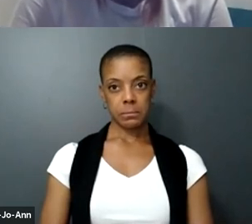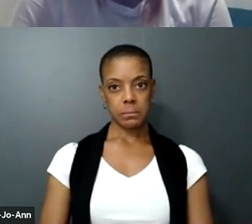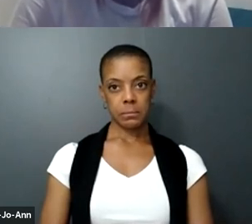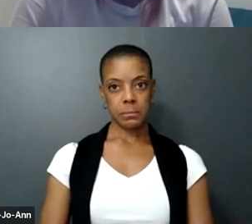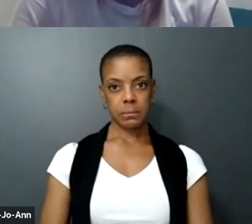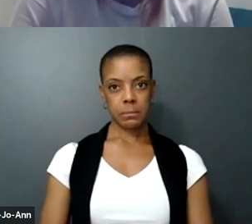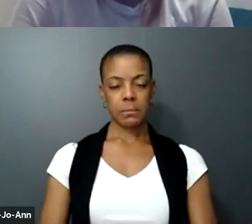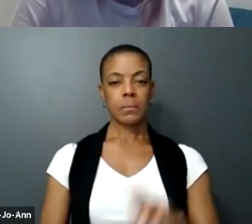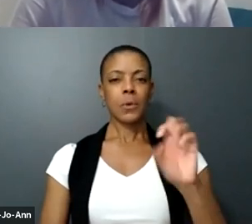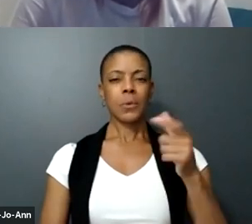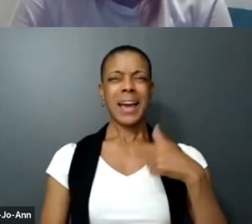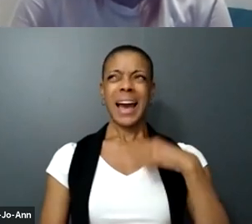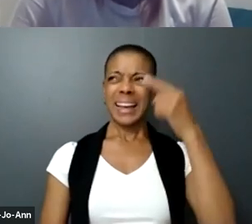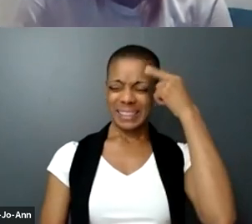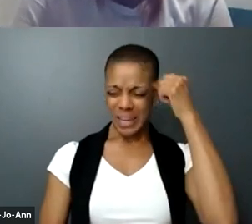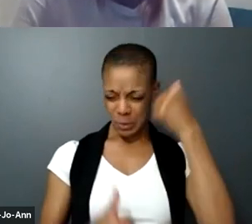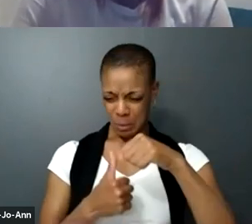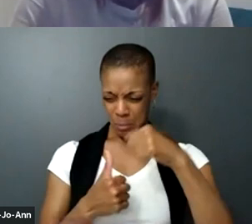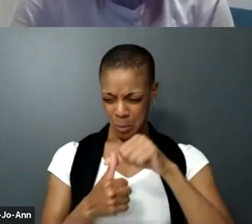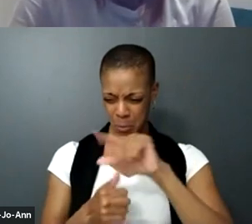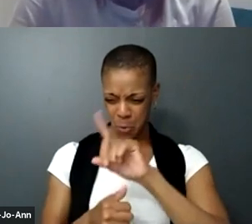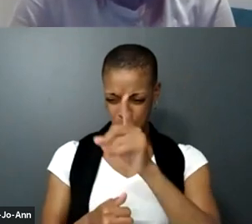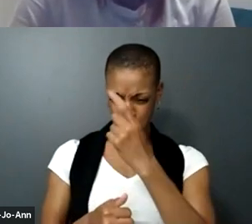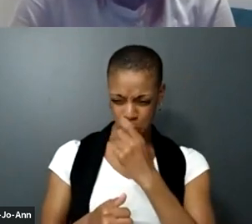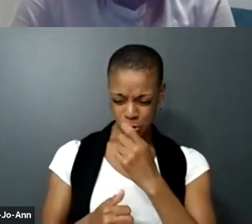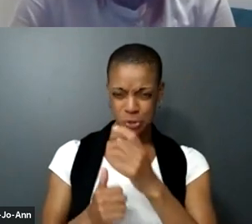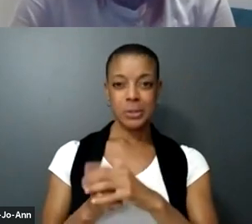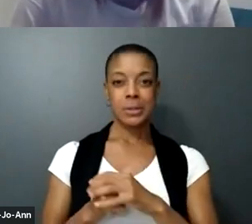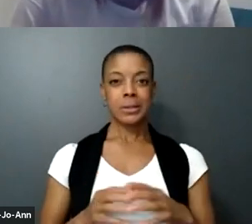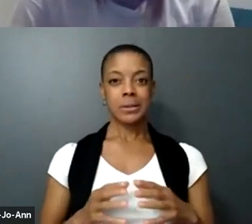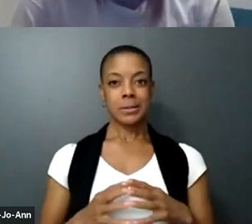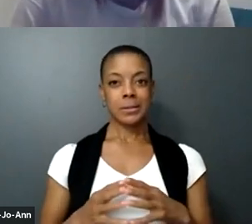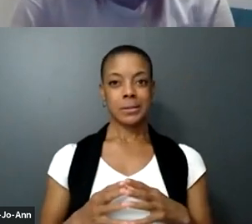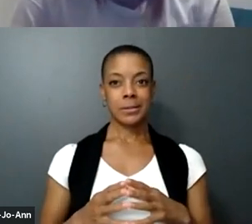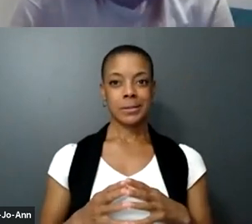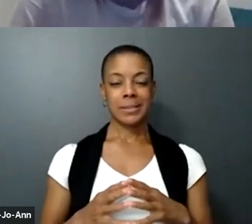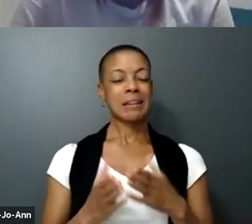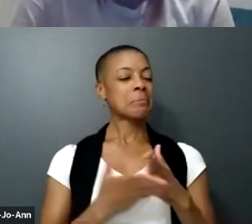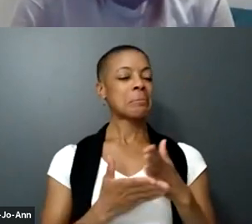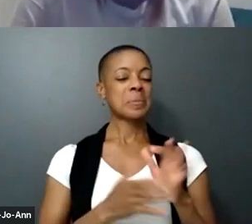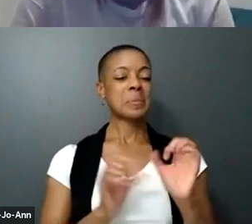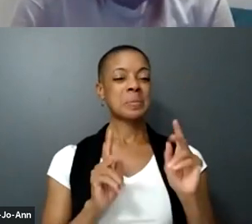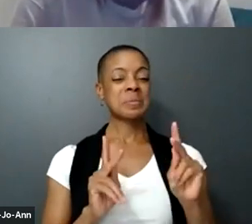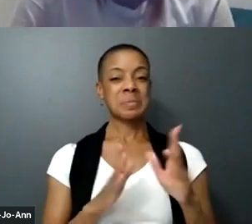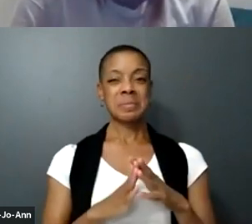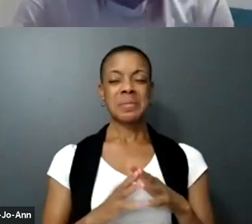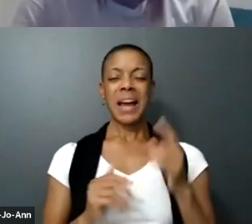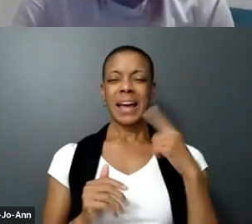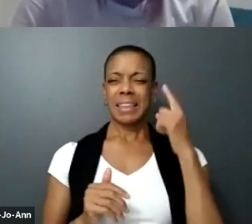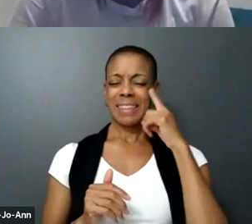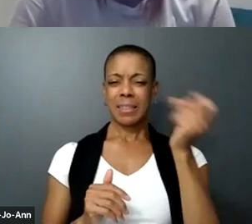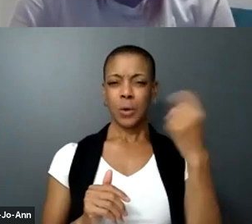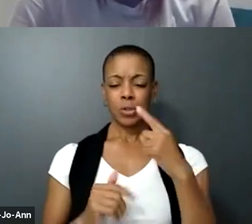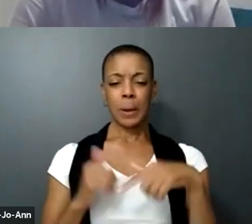I think I remember most of the question, but that's okay. Trouble with it's not a problem at all. I think the question was more